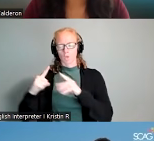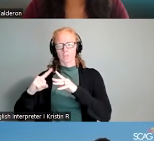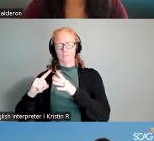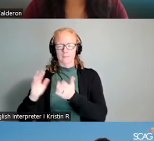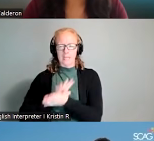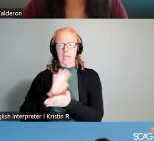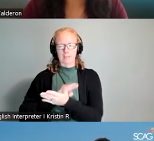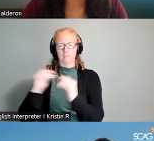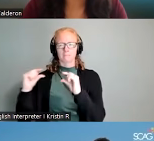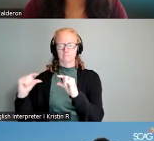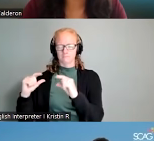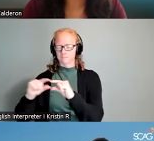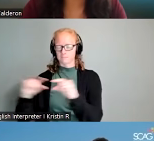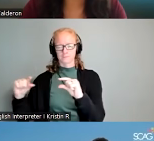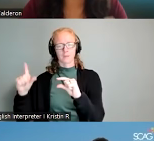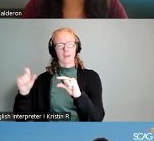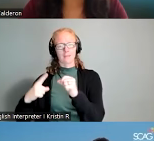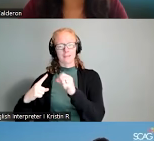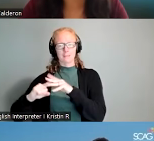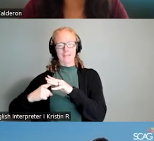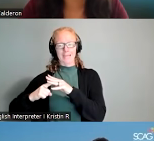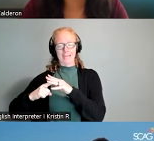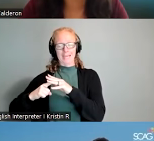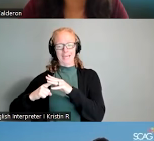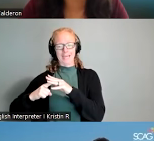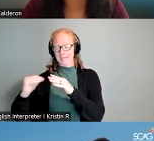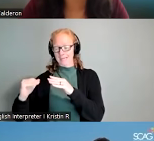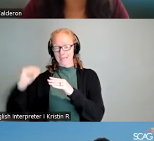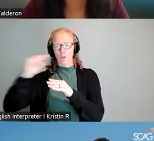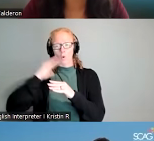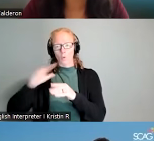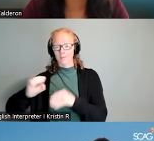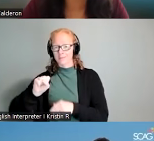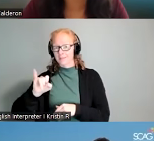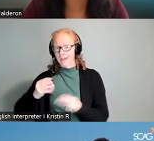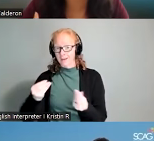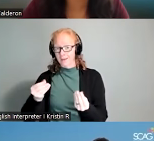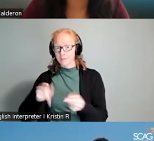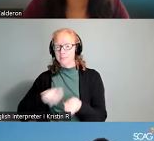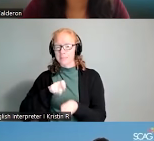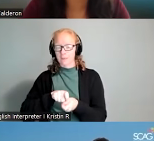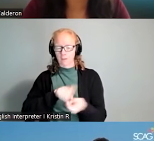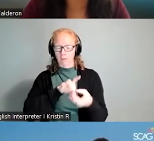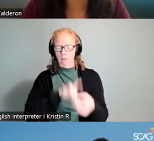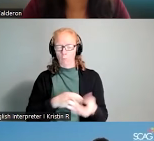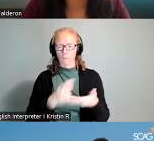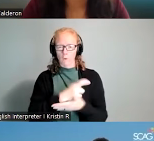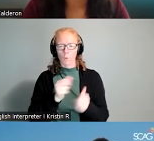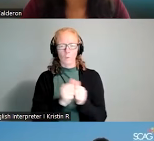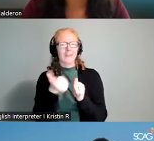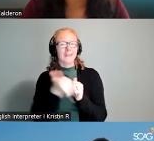document, and that can provide a foundation for subsequent or site-specific environmental reviews that may be conducted by lead